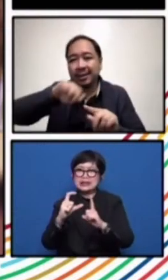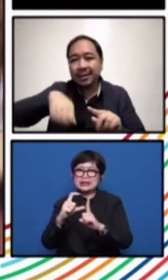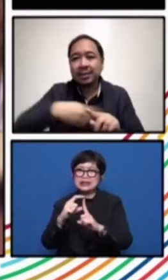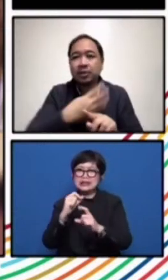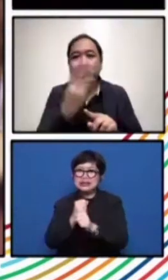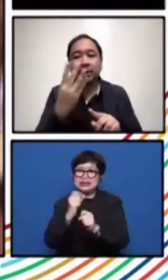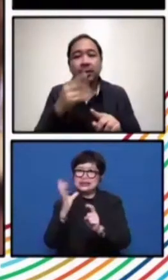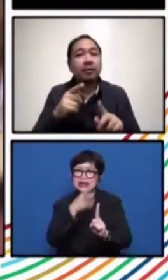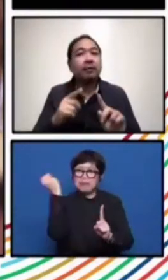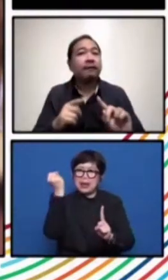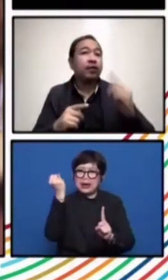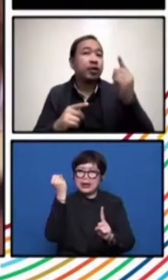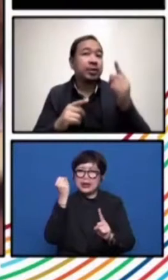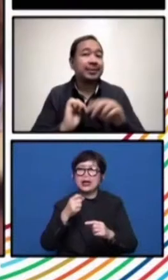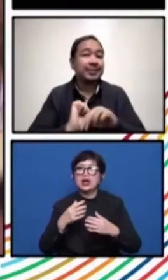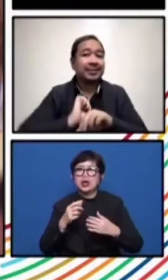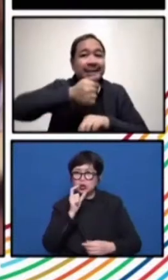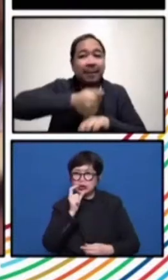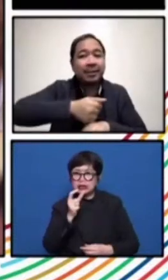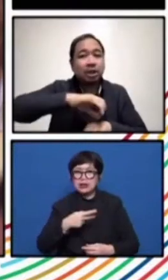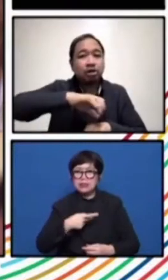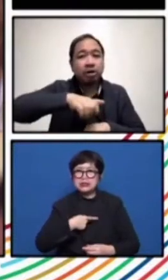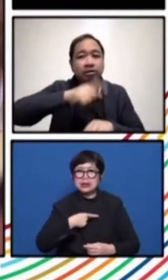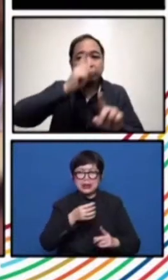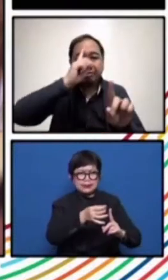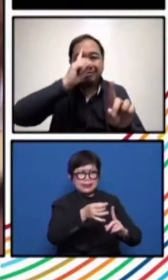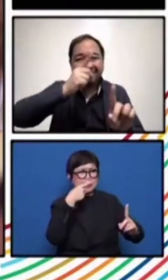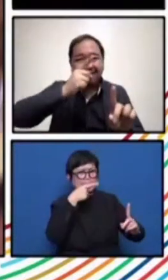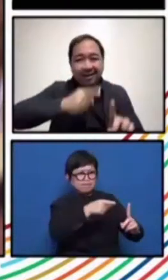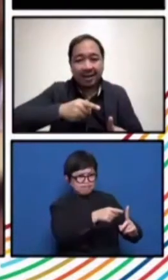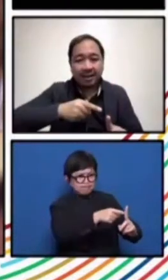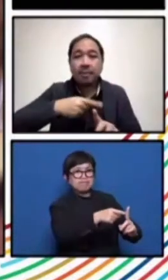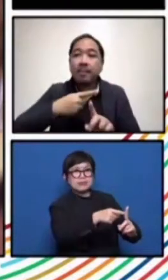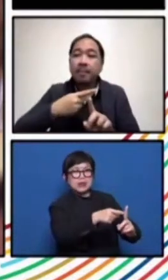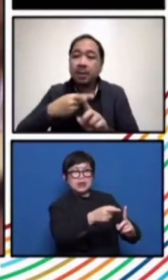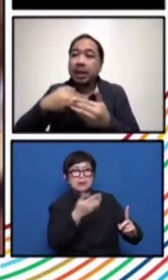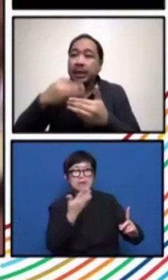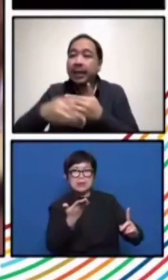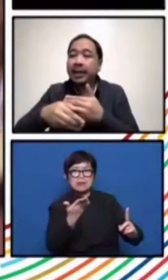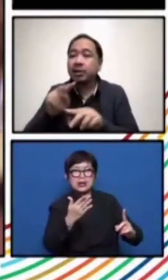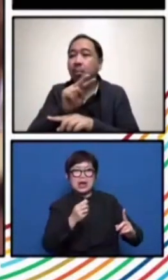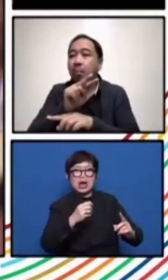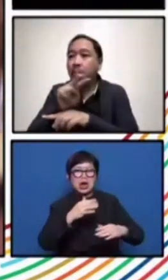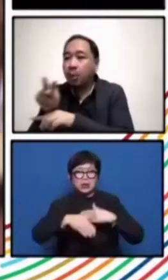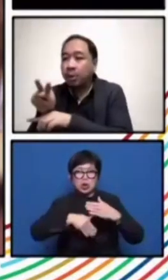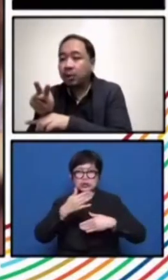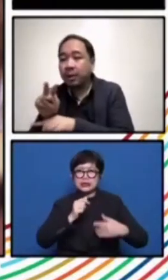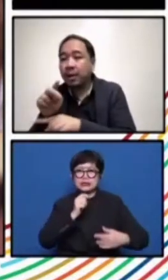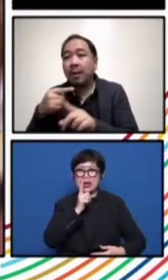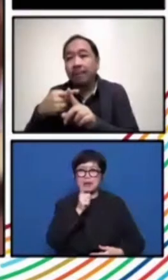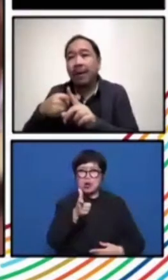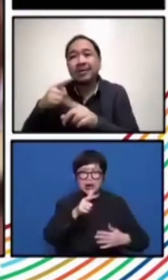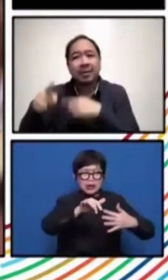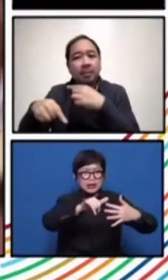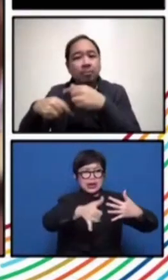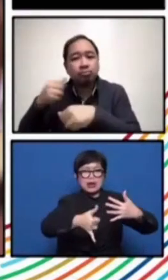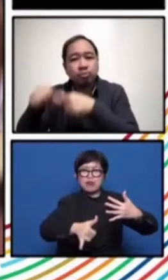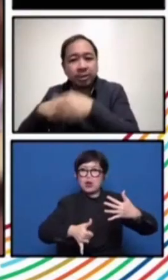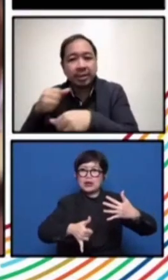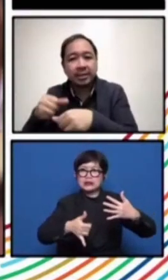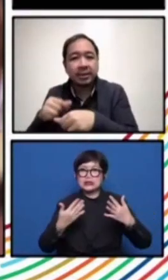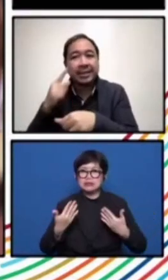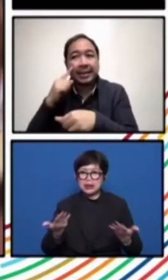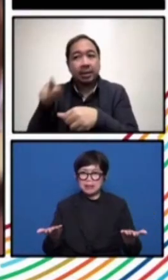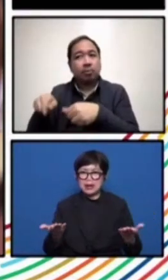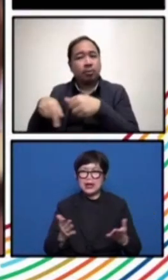National targets and goals to monitoring and Reporting process through the process I think we can make